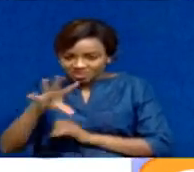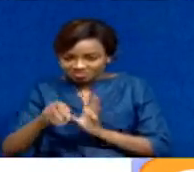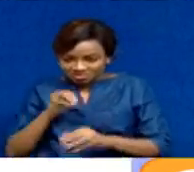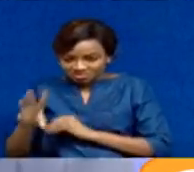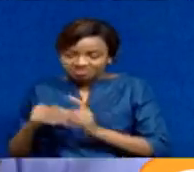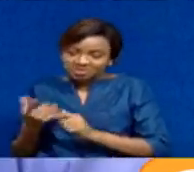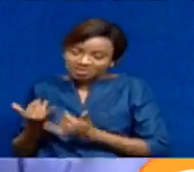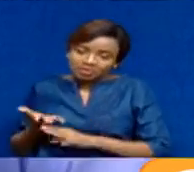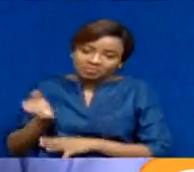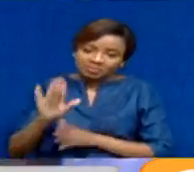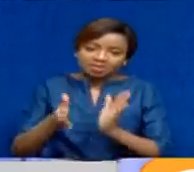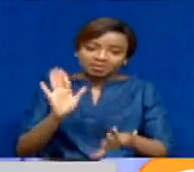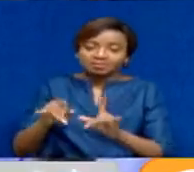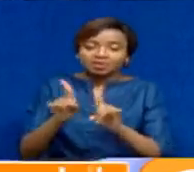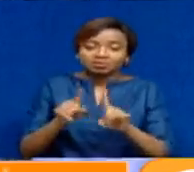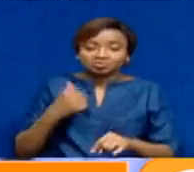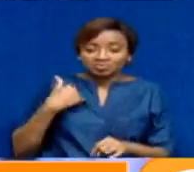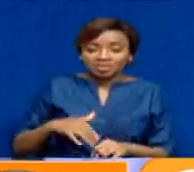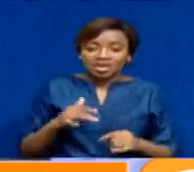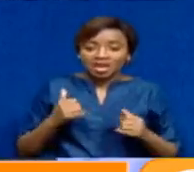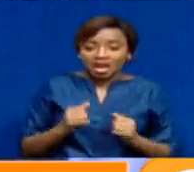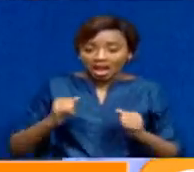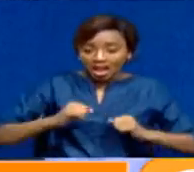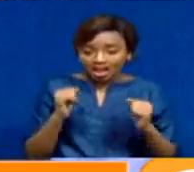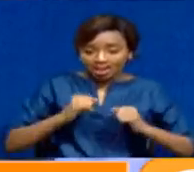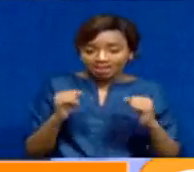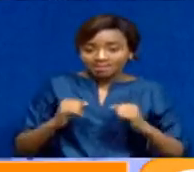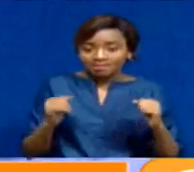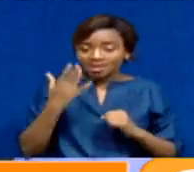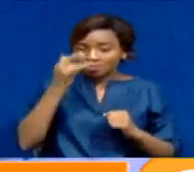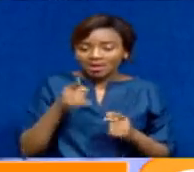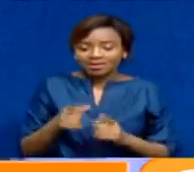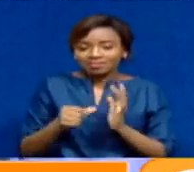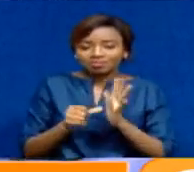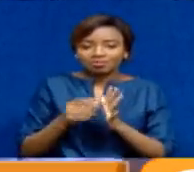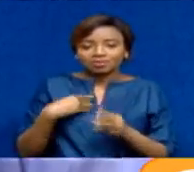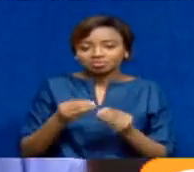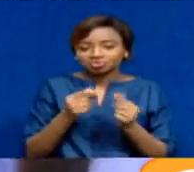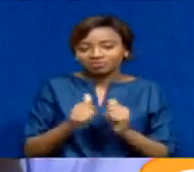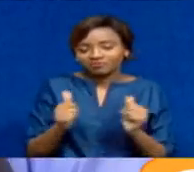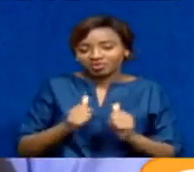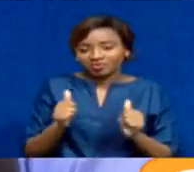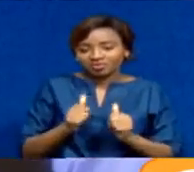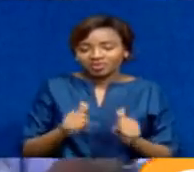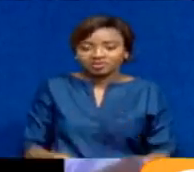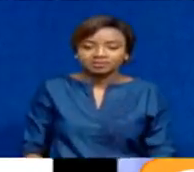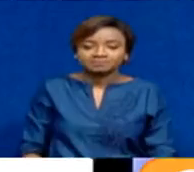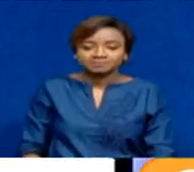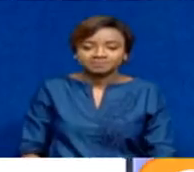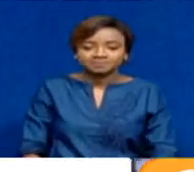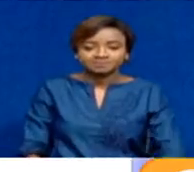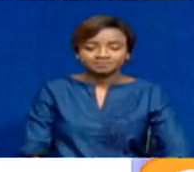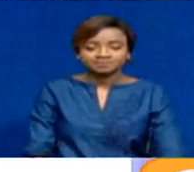want to appreciate this, that we have ended it in a manner that our people were not subjected to some those kind of